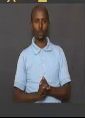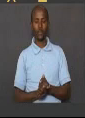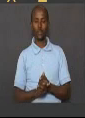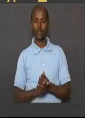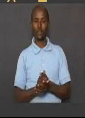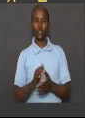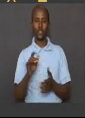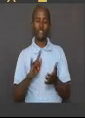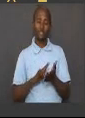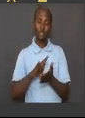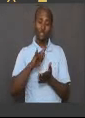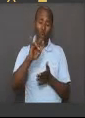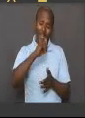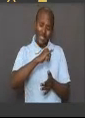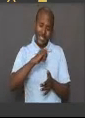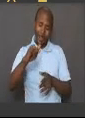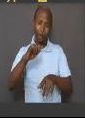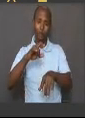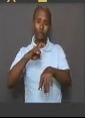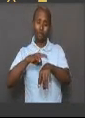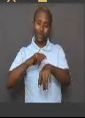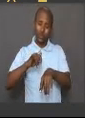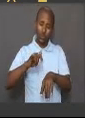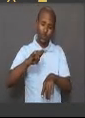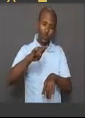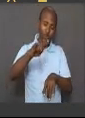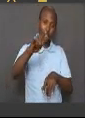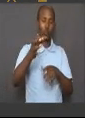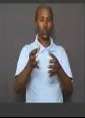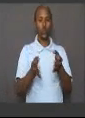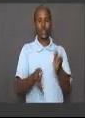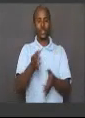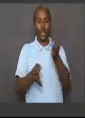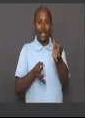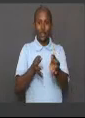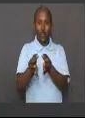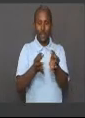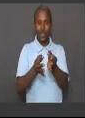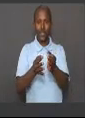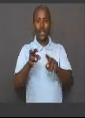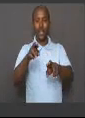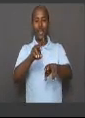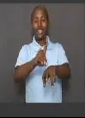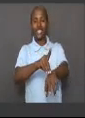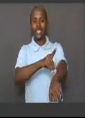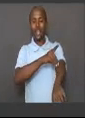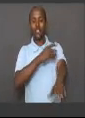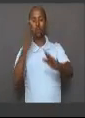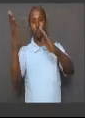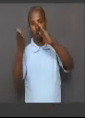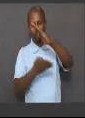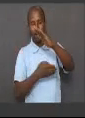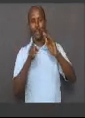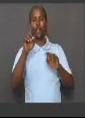Since they flew at the same rate, which is expressed by distance over